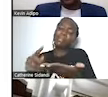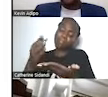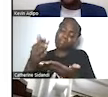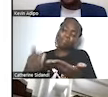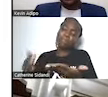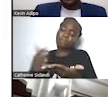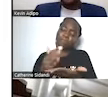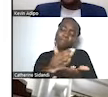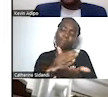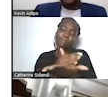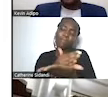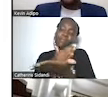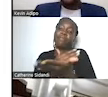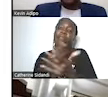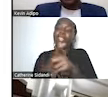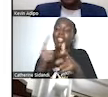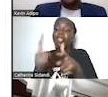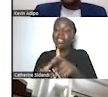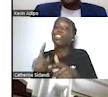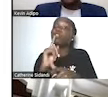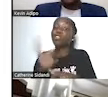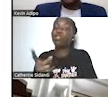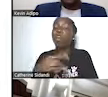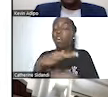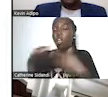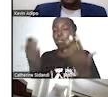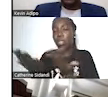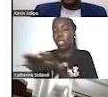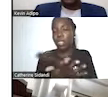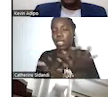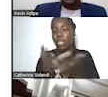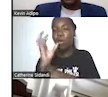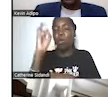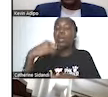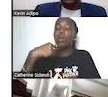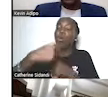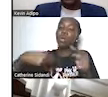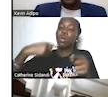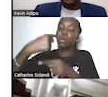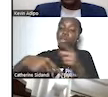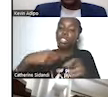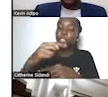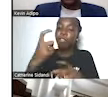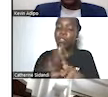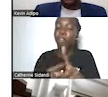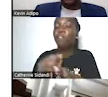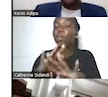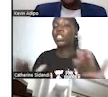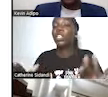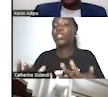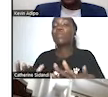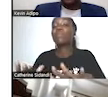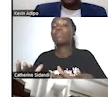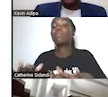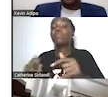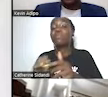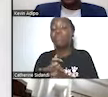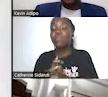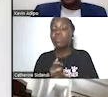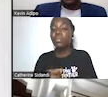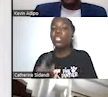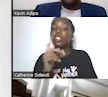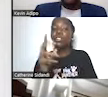this, and be sure that the sessions will continue building up from the foundation that Nelson has built. Now, Nelson, we have the